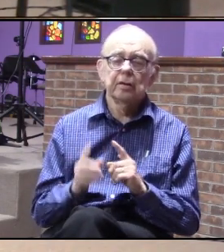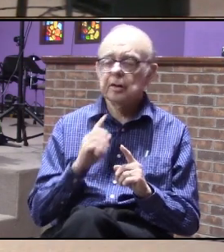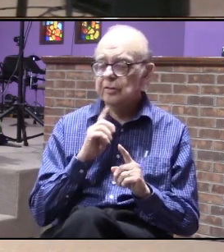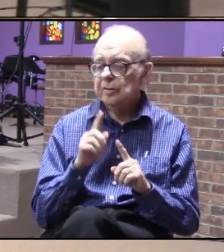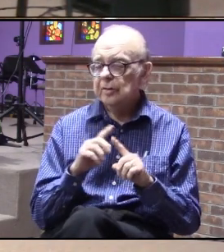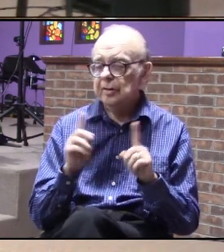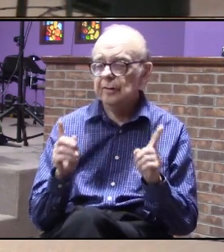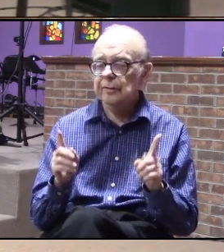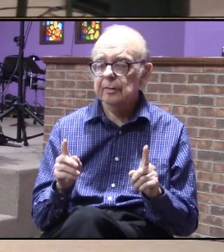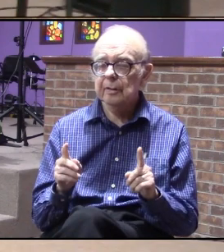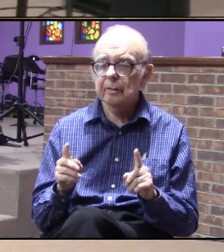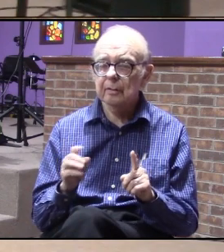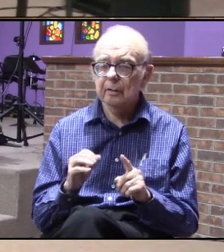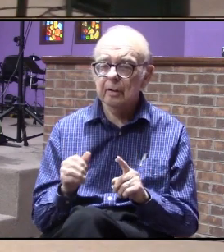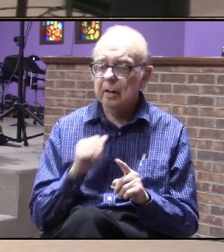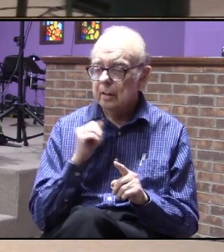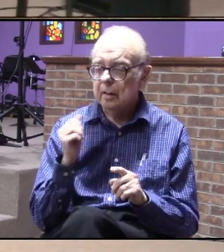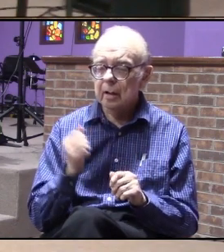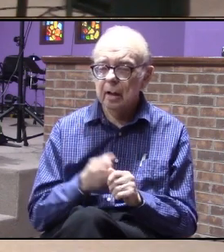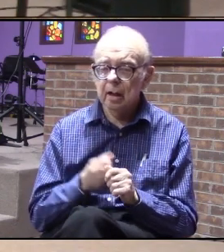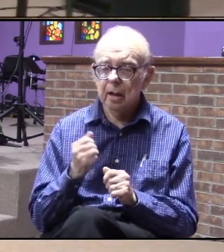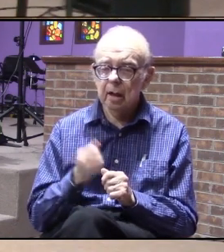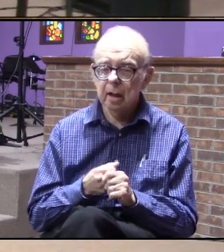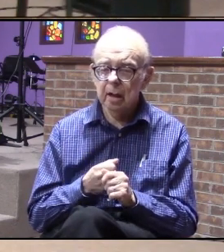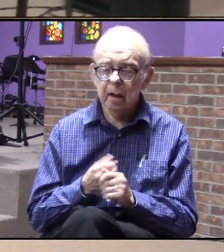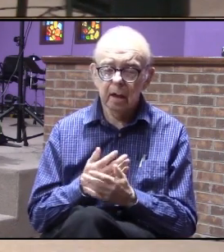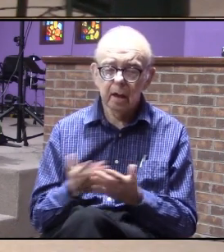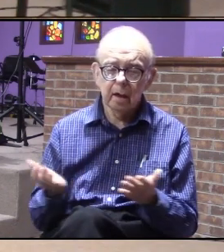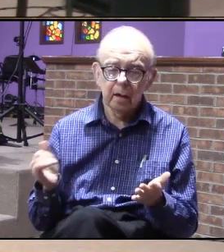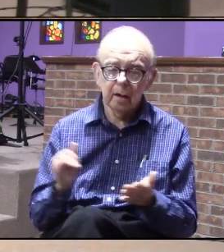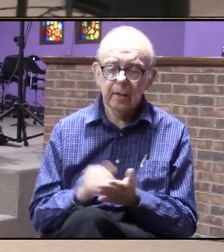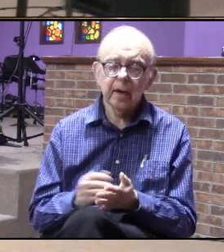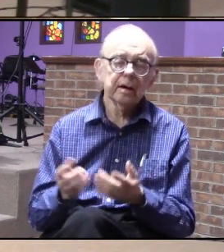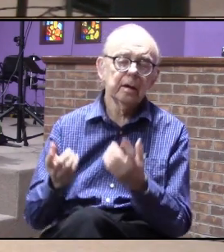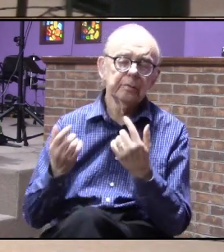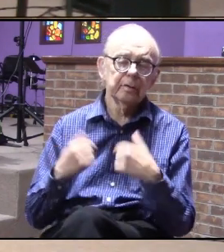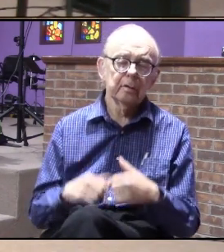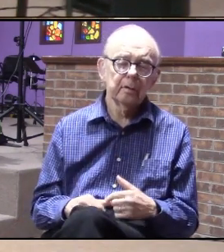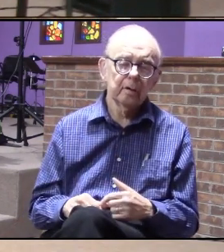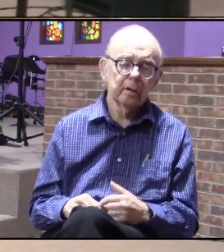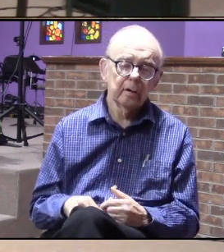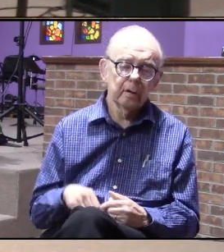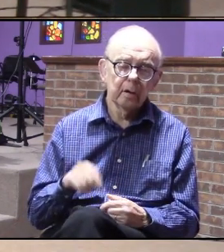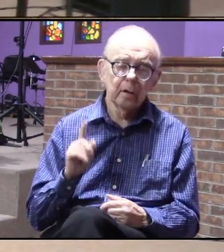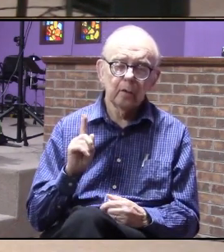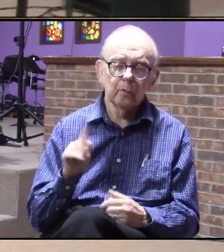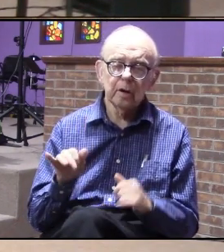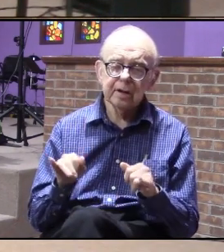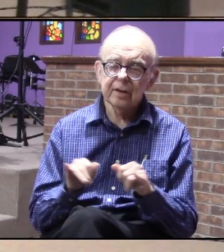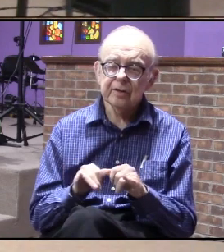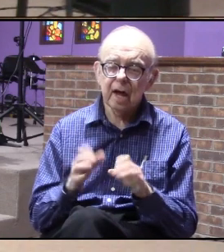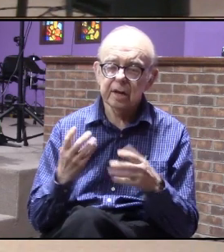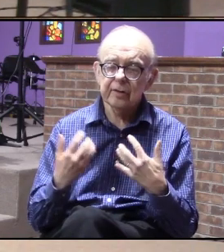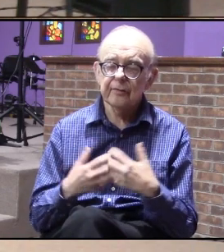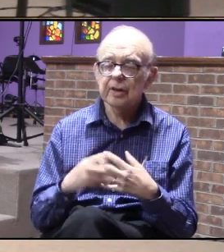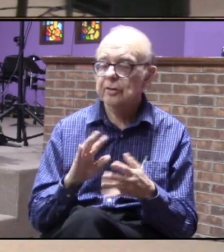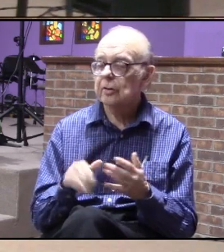different. And not everything that comes along is a one-size-fits-all.